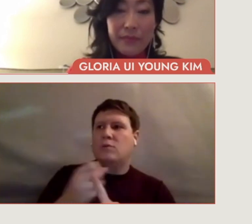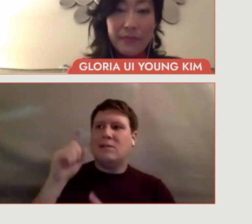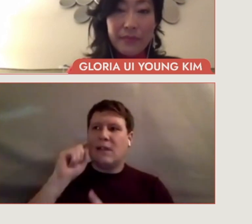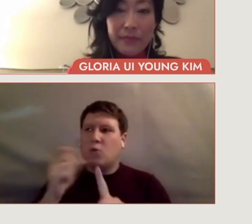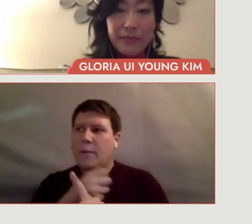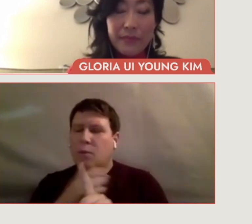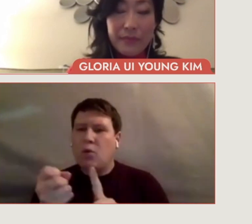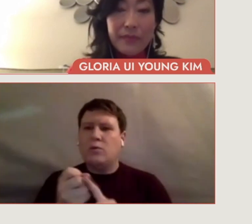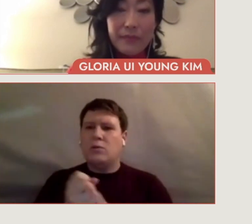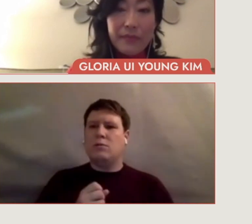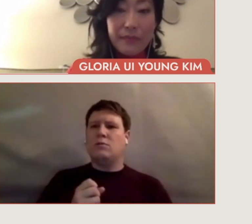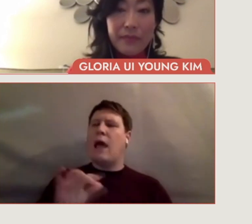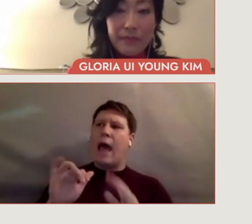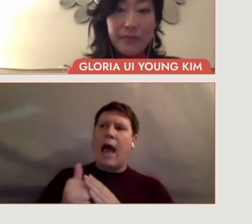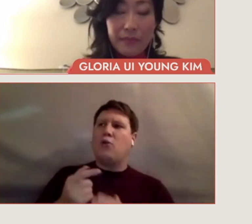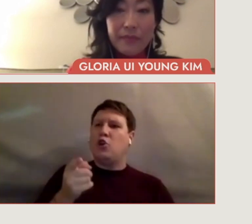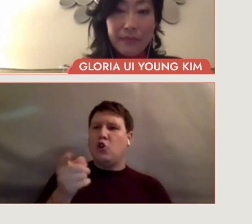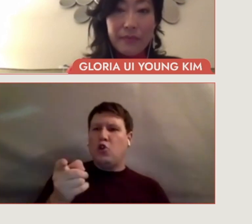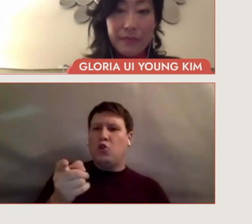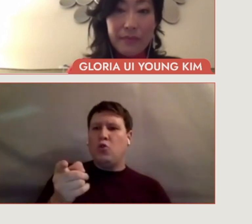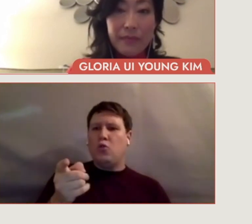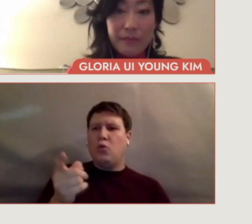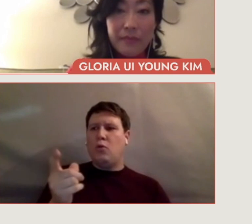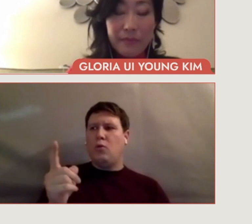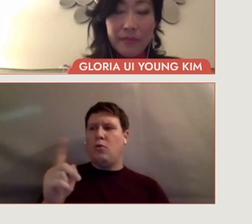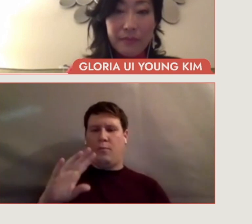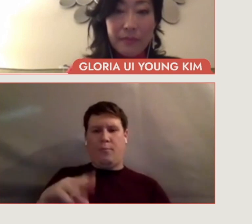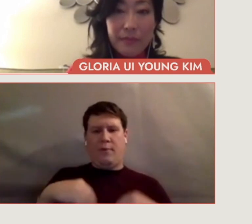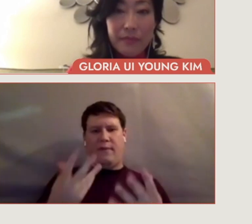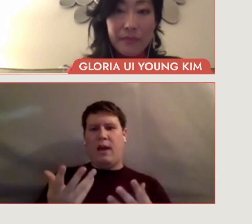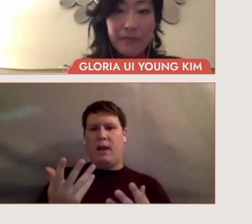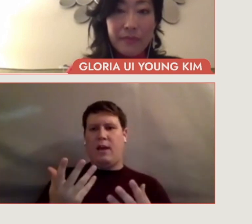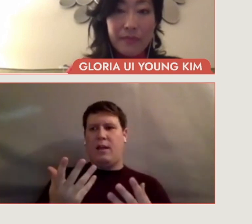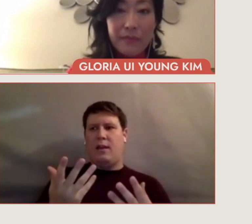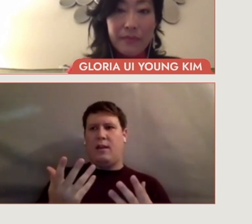So how do you do your role in depicting those forms? You know, I mean, I think,